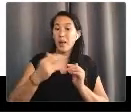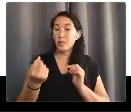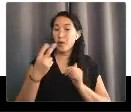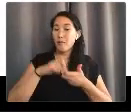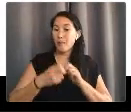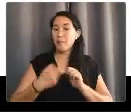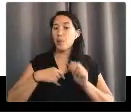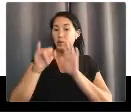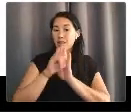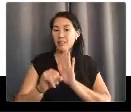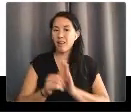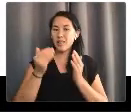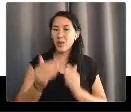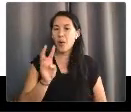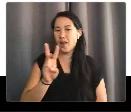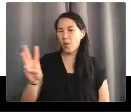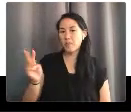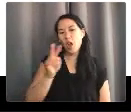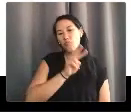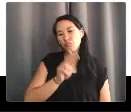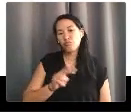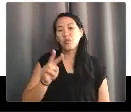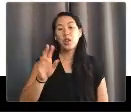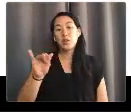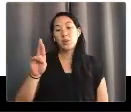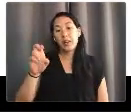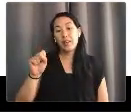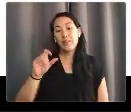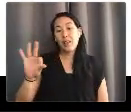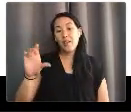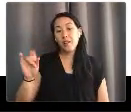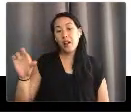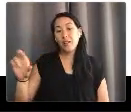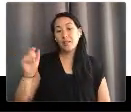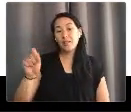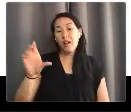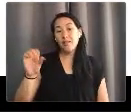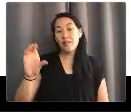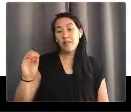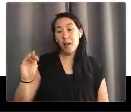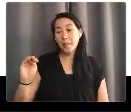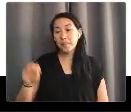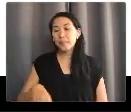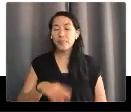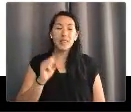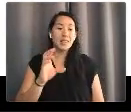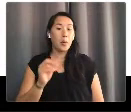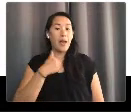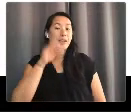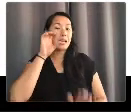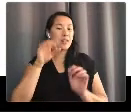can please go ahead to our website, creativesofcolor.com. On this slide, there is an image in the middle of the